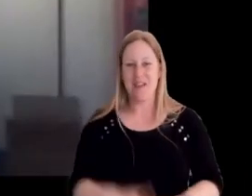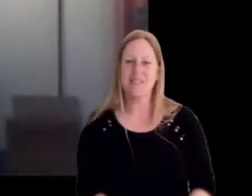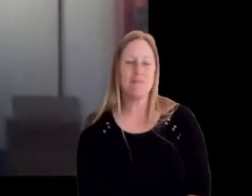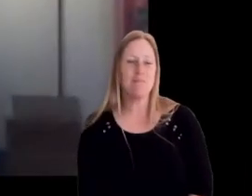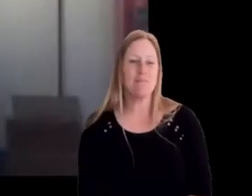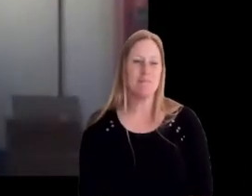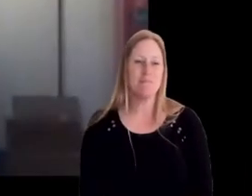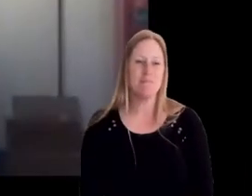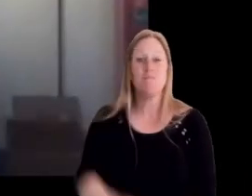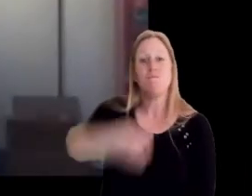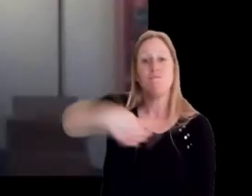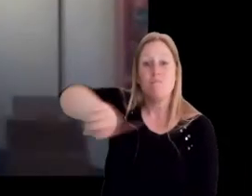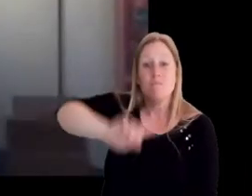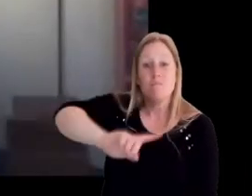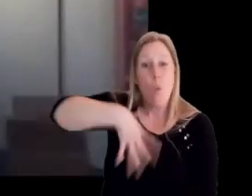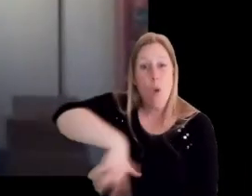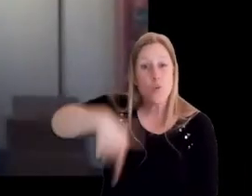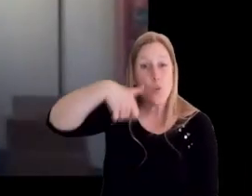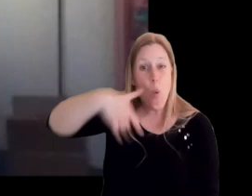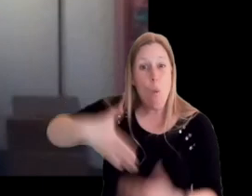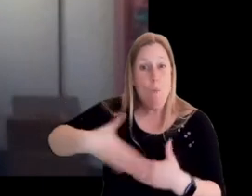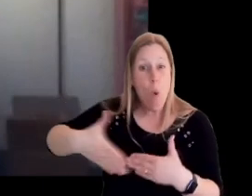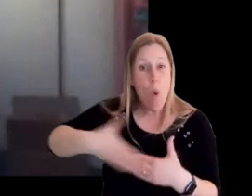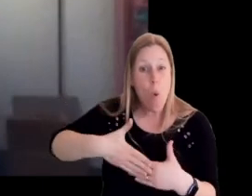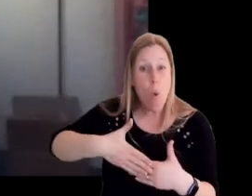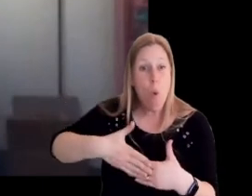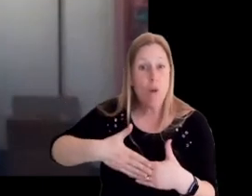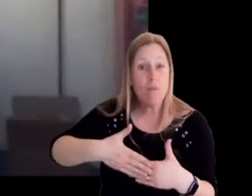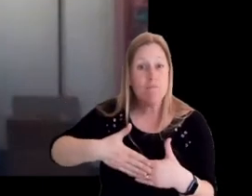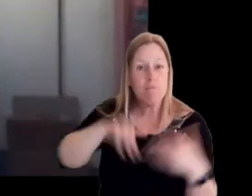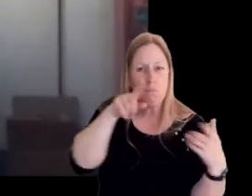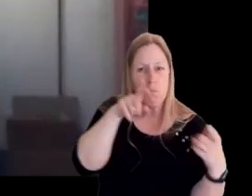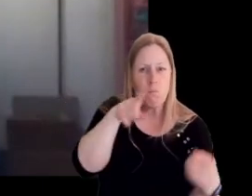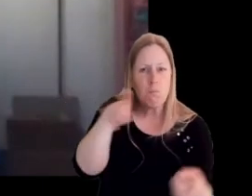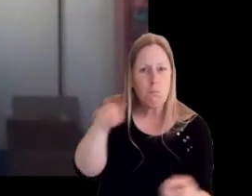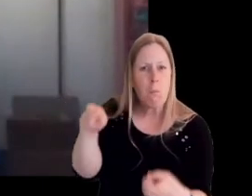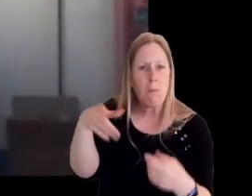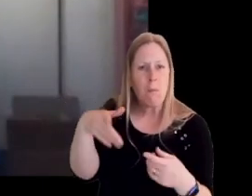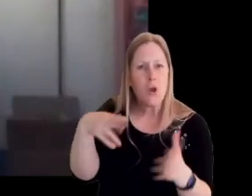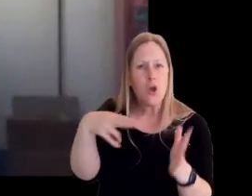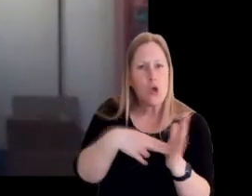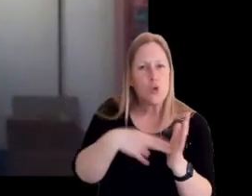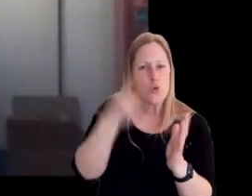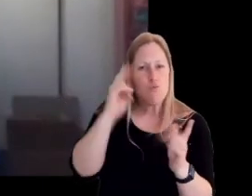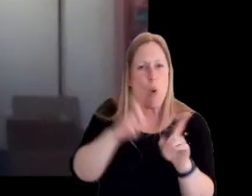that. And for those people who would like to find out more about